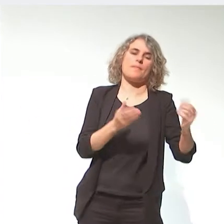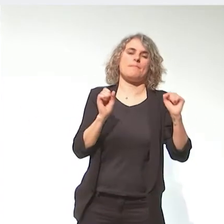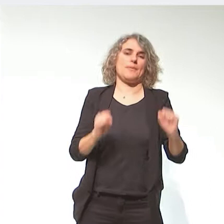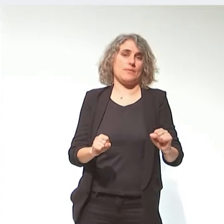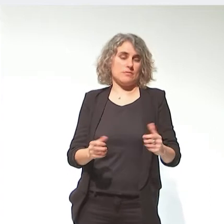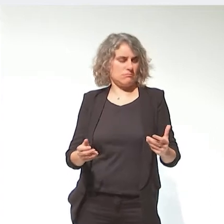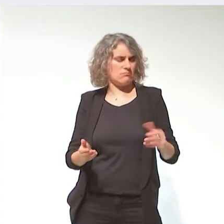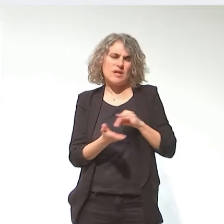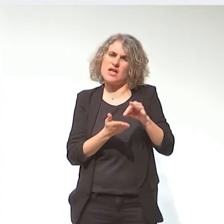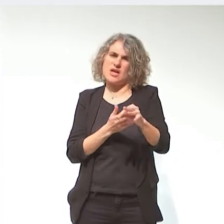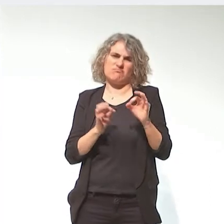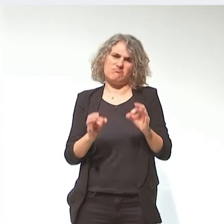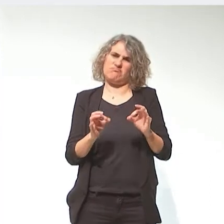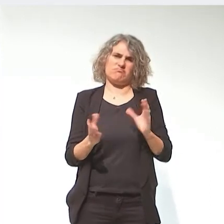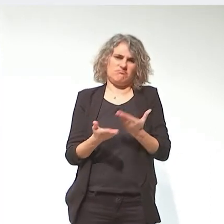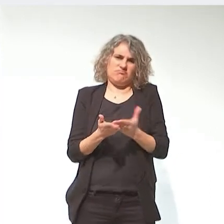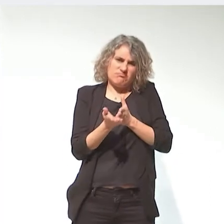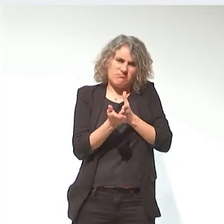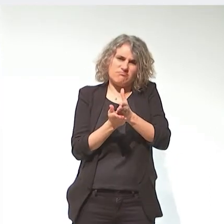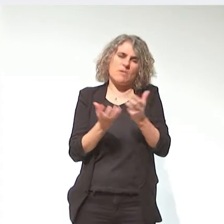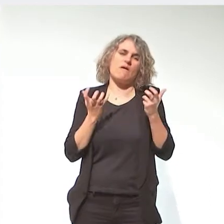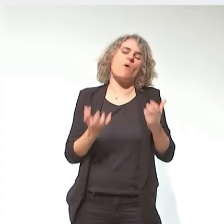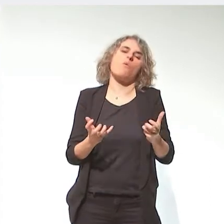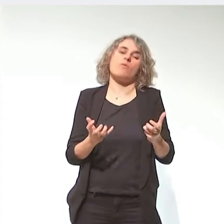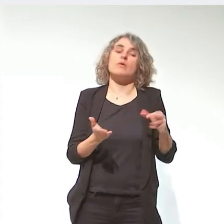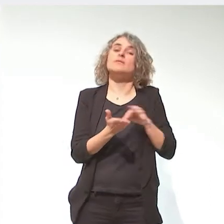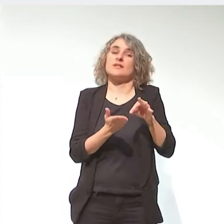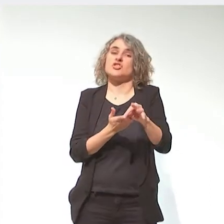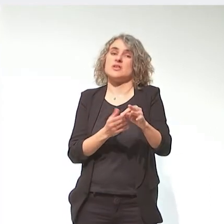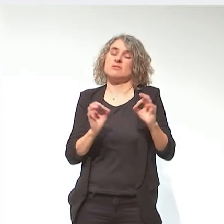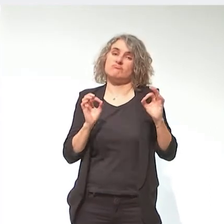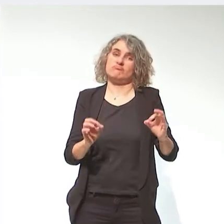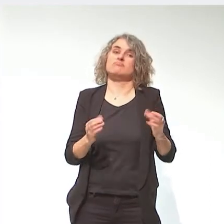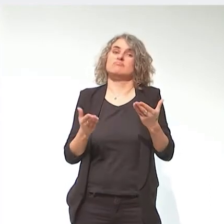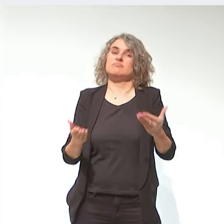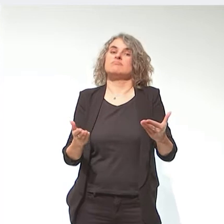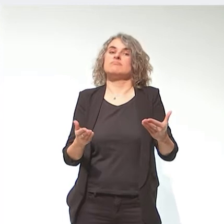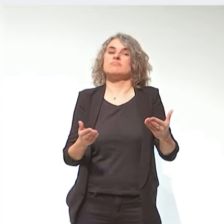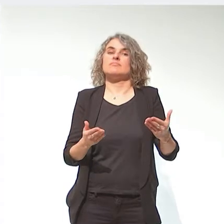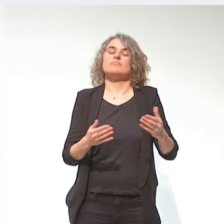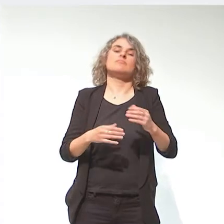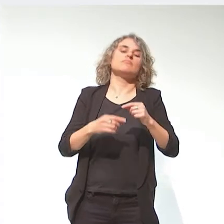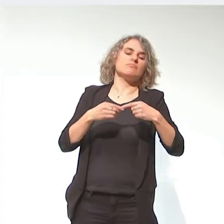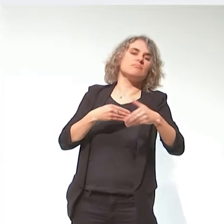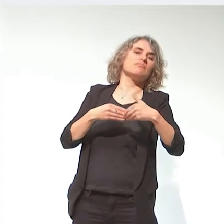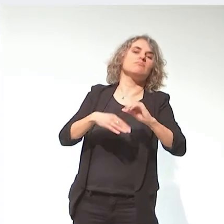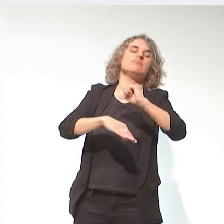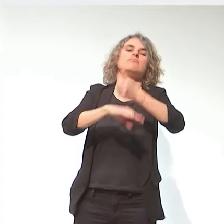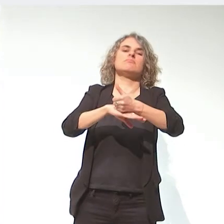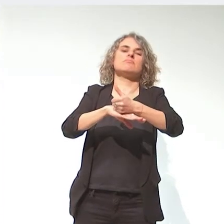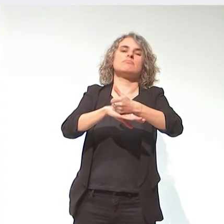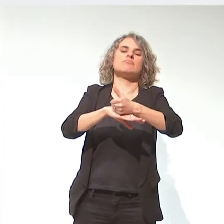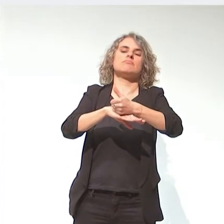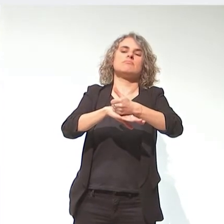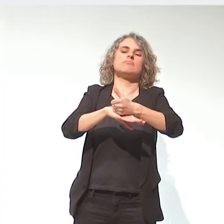the Czech presidency this year. I will be very pleased to hear your views in order to develop